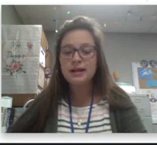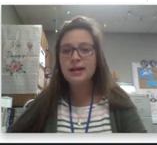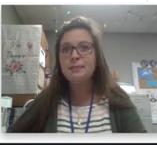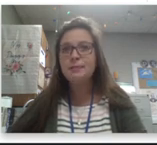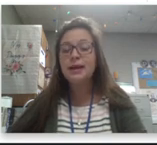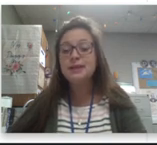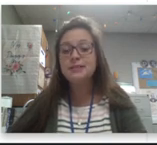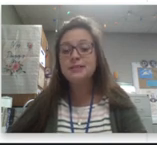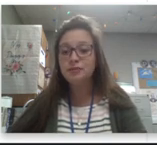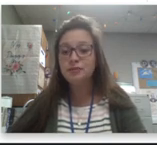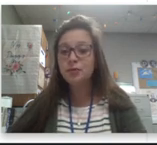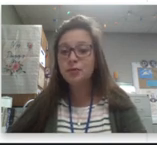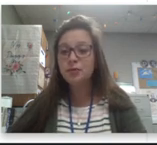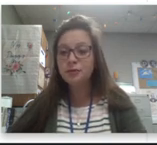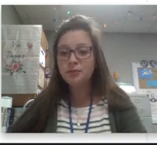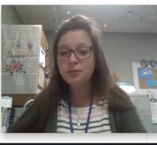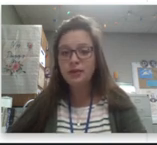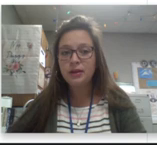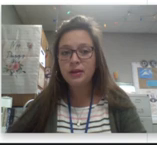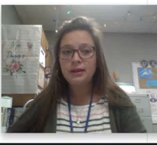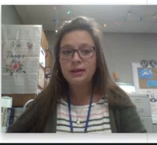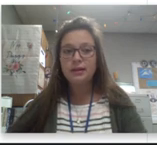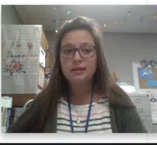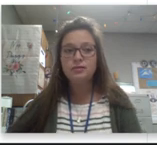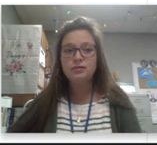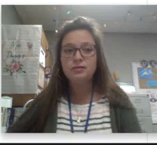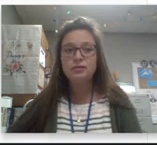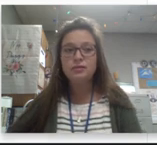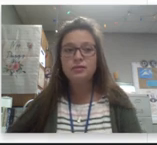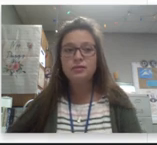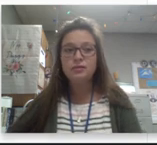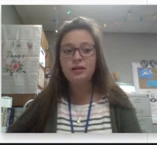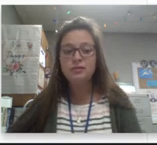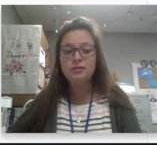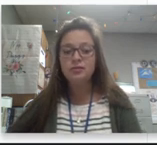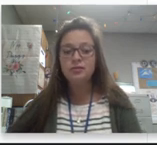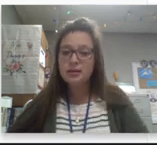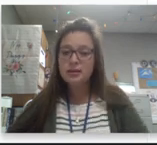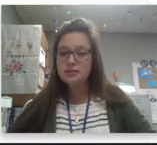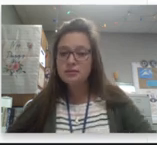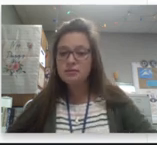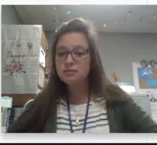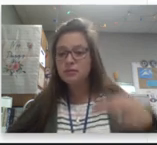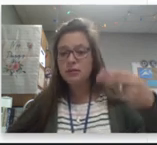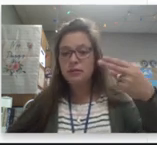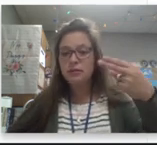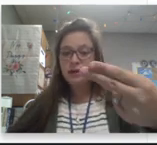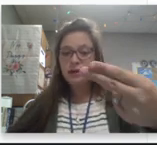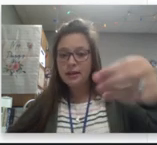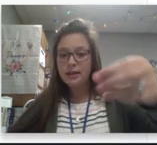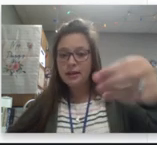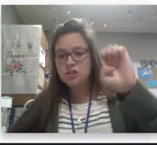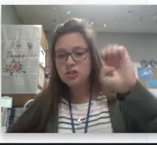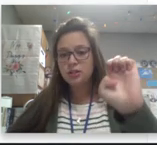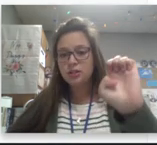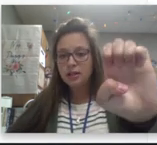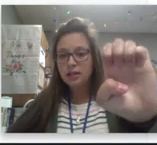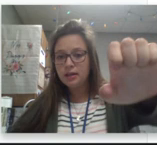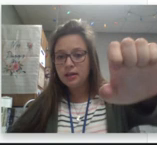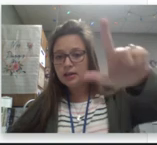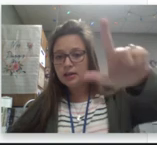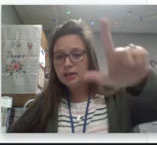Sign at a pace that's comfortable for you. Now, I would not do this.